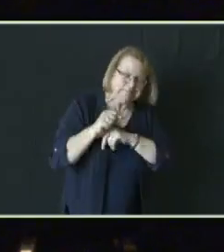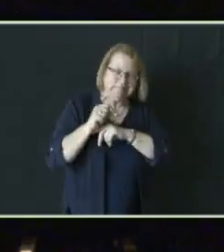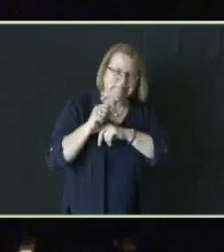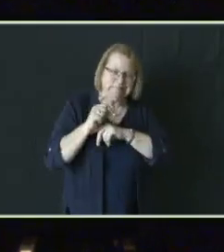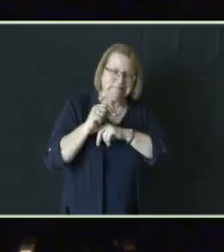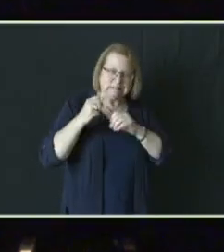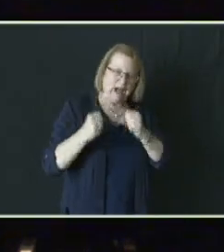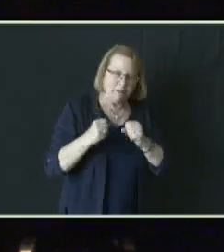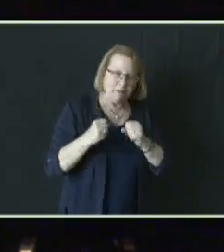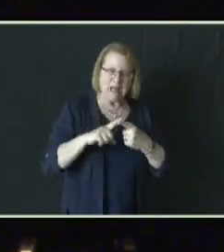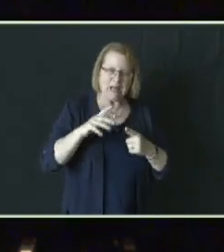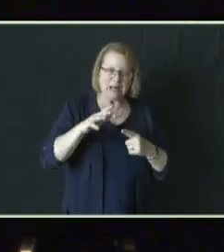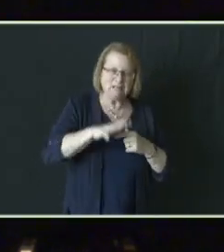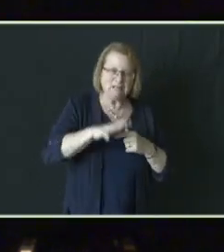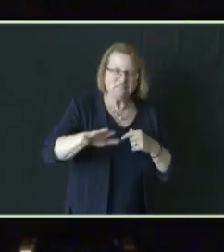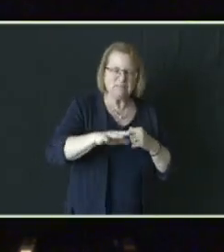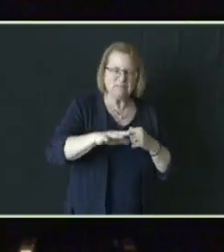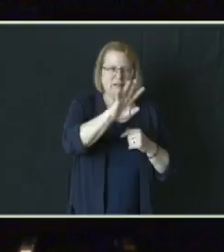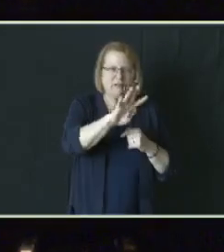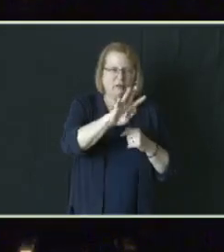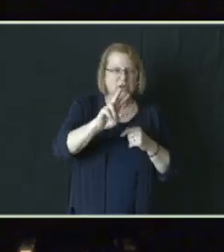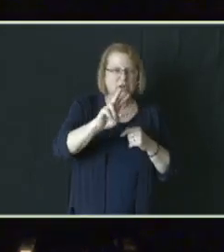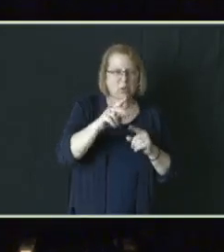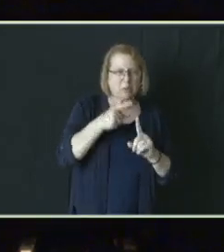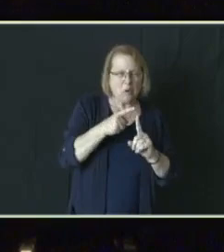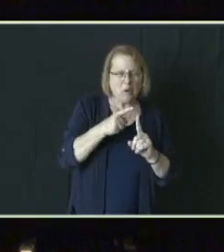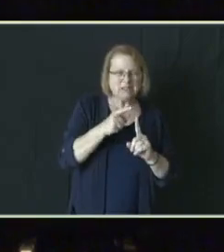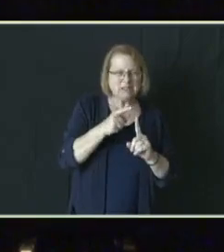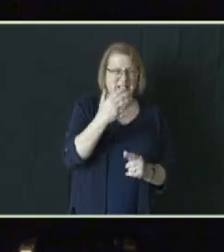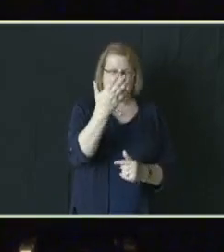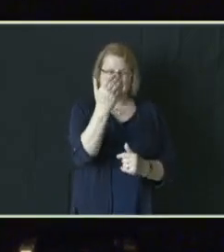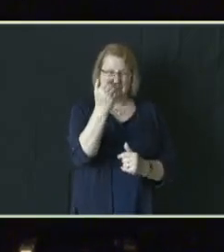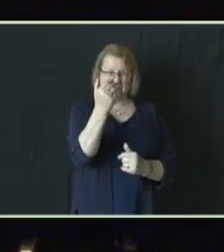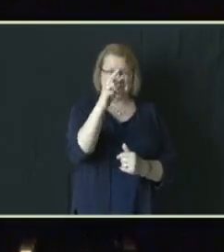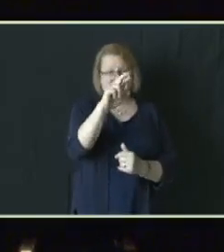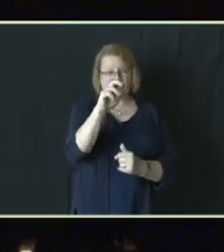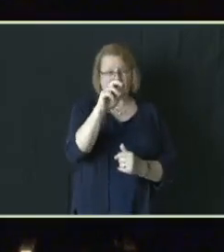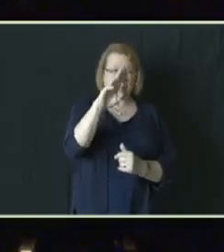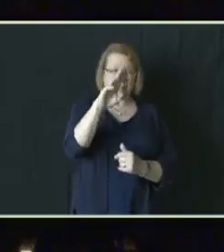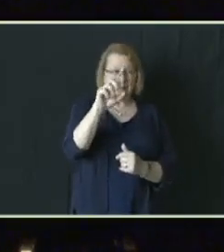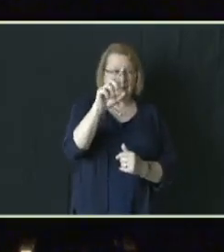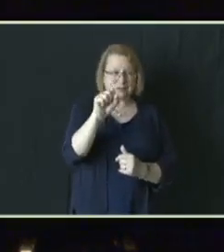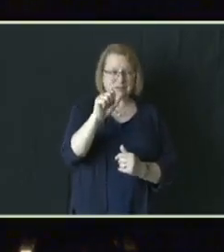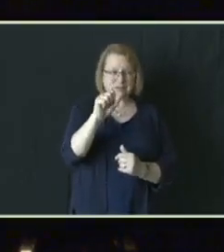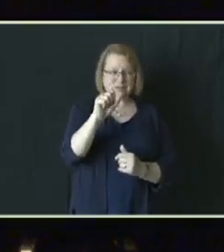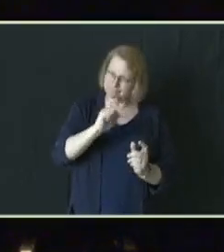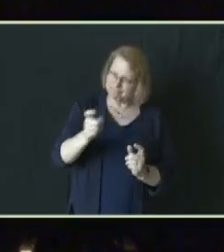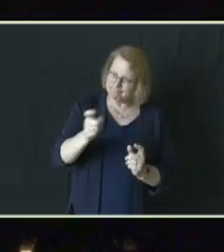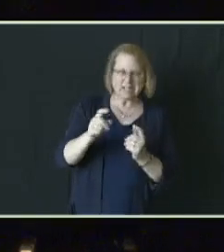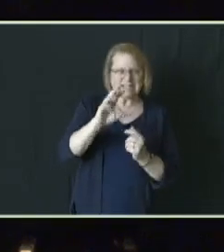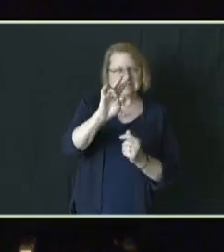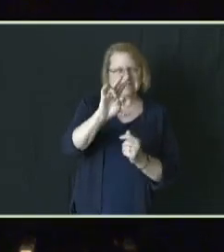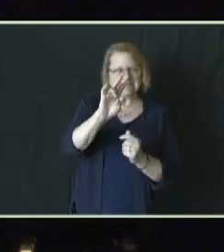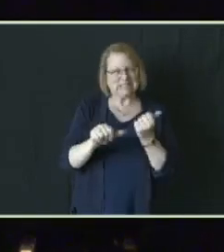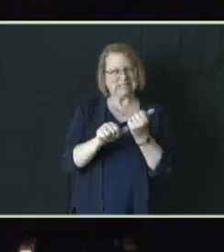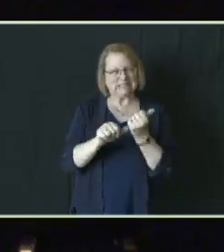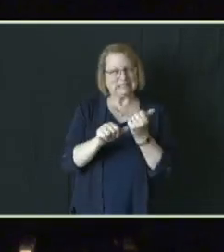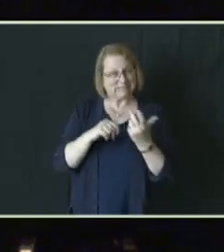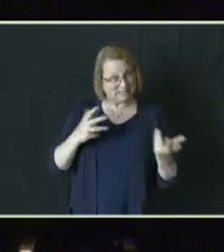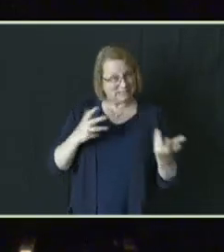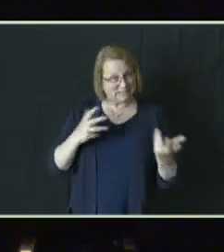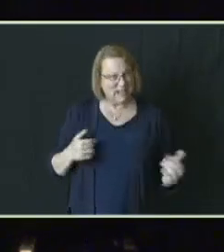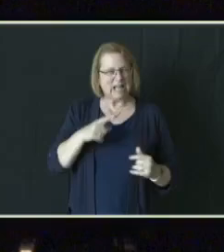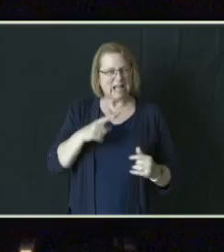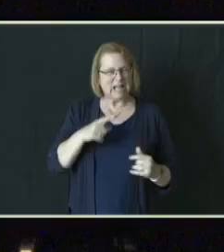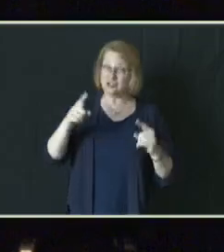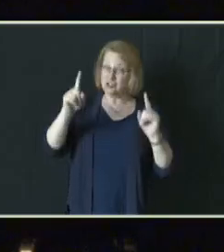points, he grabbed a game-high 15 rebounds, and handed out 7 assists. He was able to achieve this